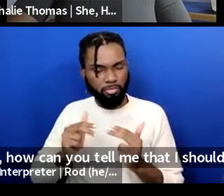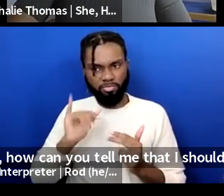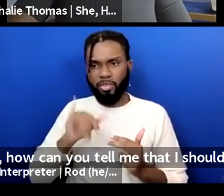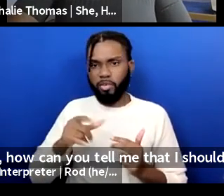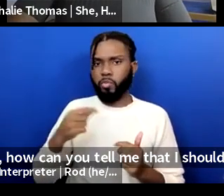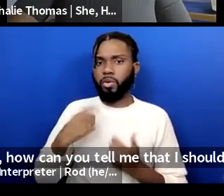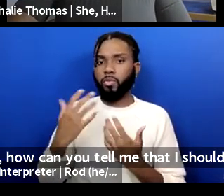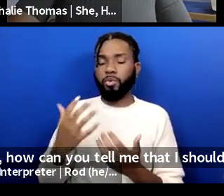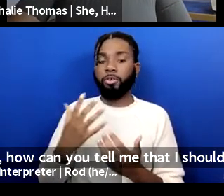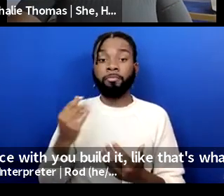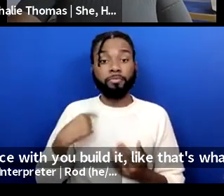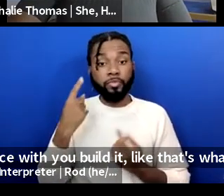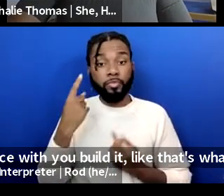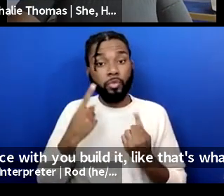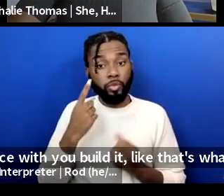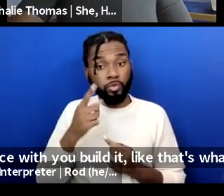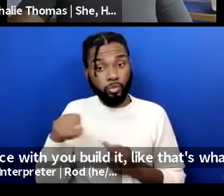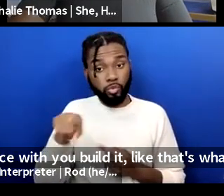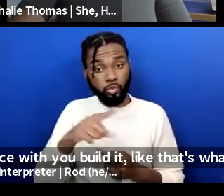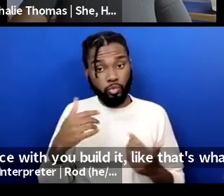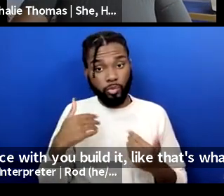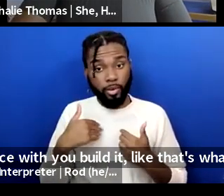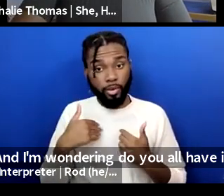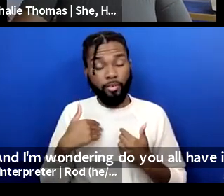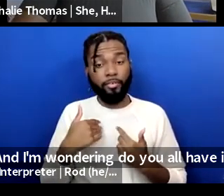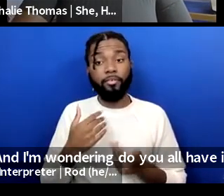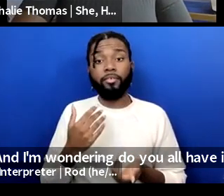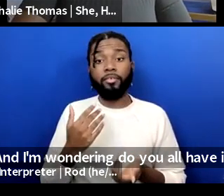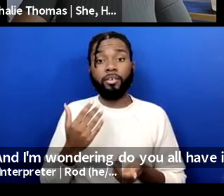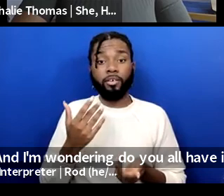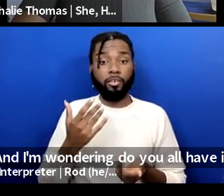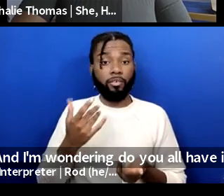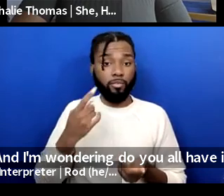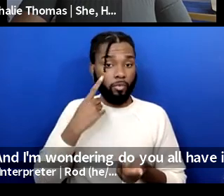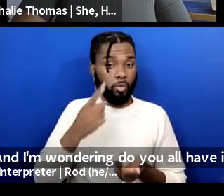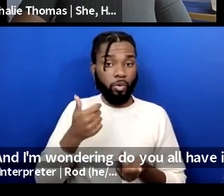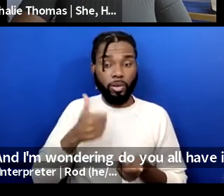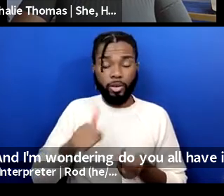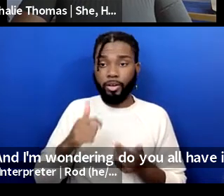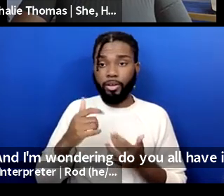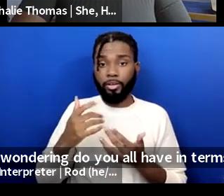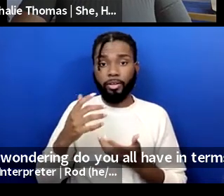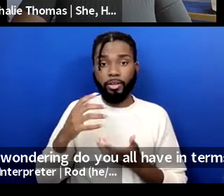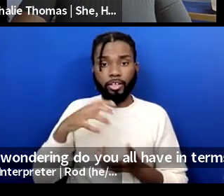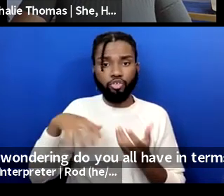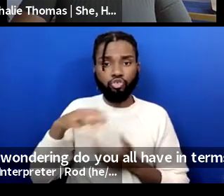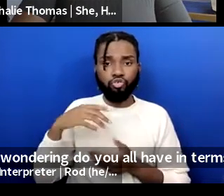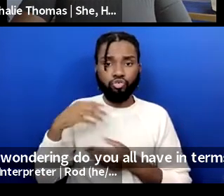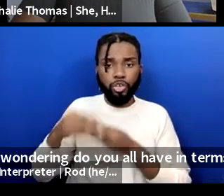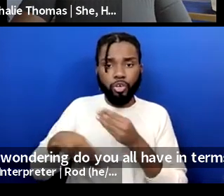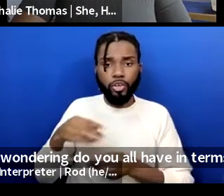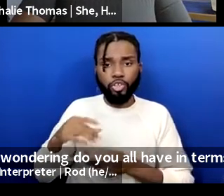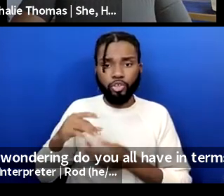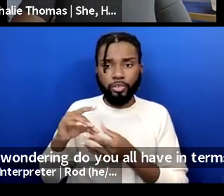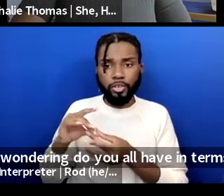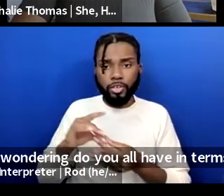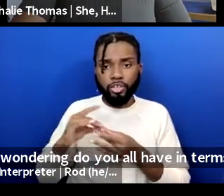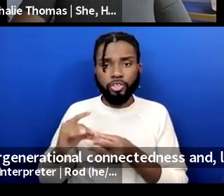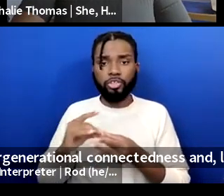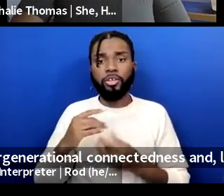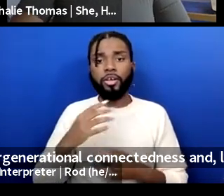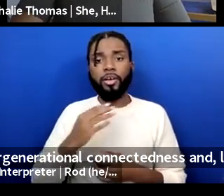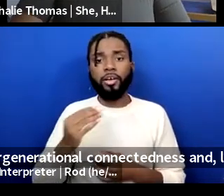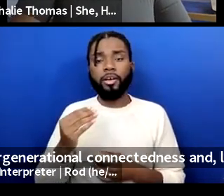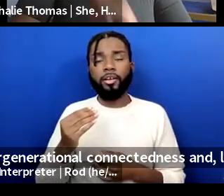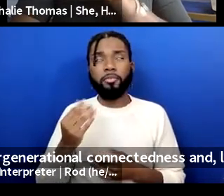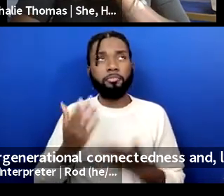And I'm wondering, do you all have, in terms of like intergenerational connectedness and like, I guess